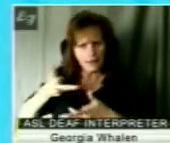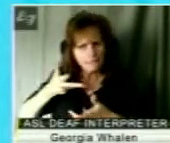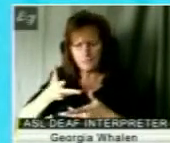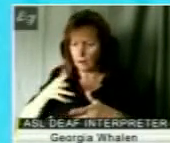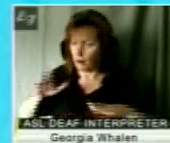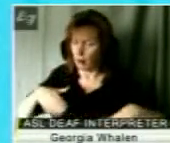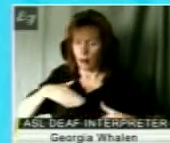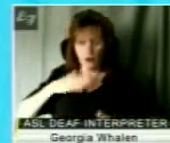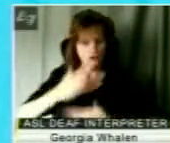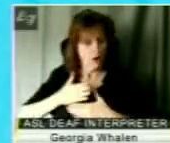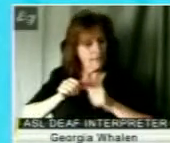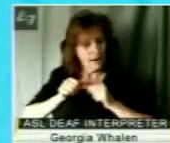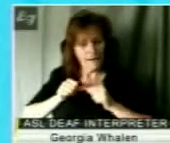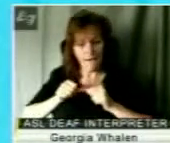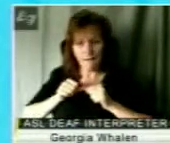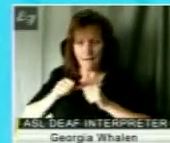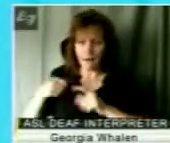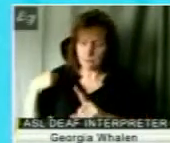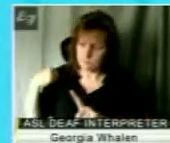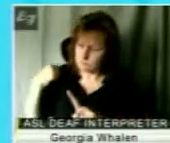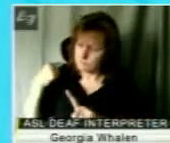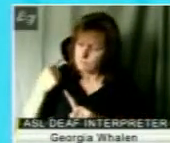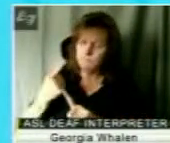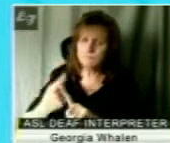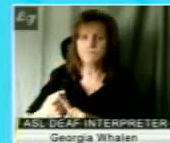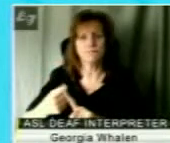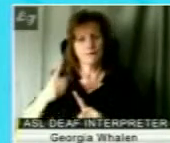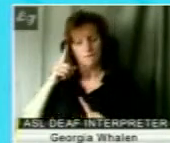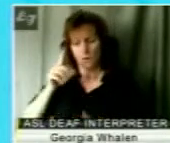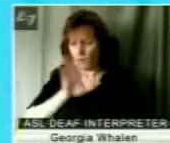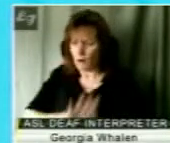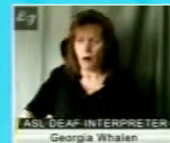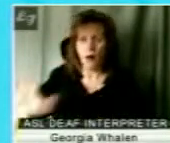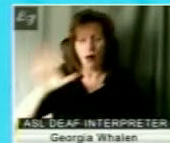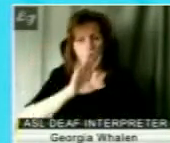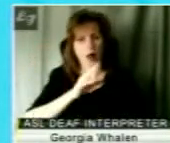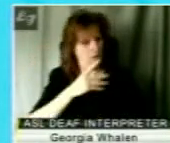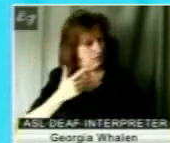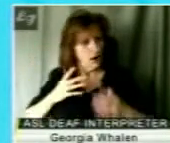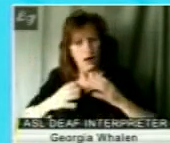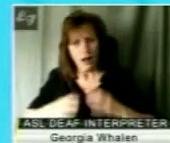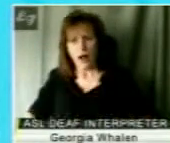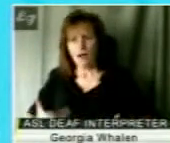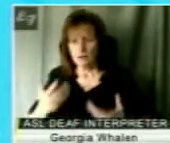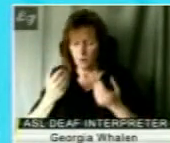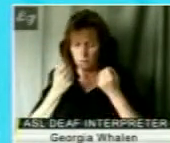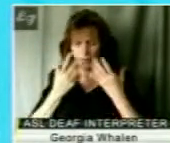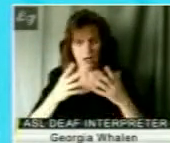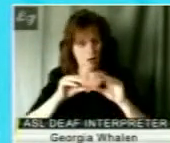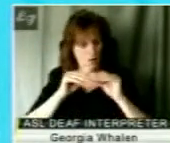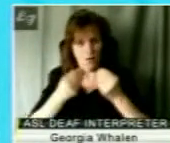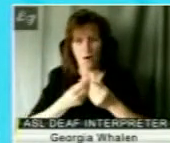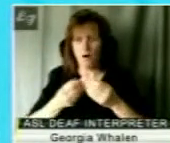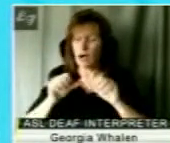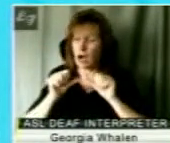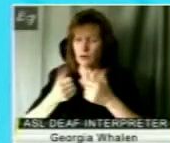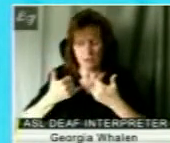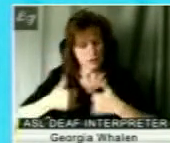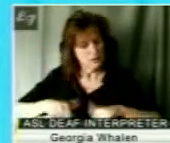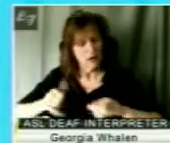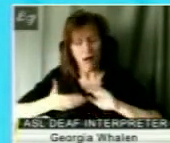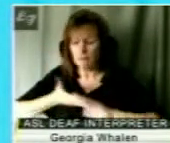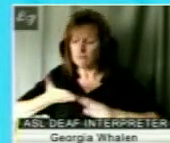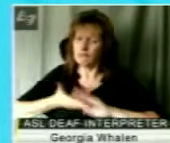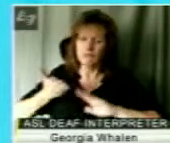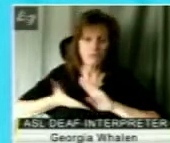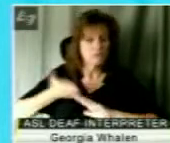this pandemic. Lots of organizations are functioning and operating to help provide services in our community. I